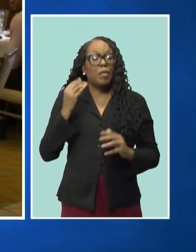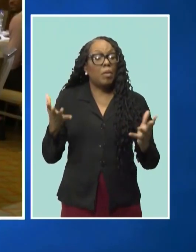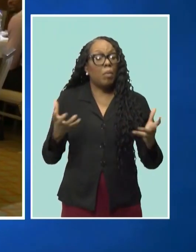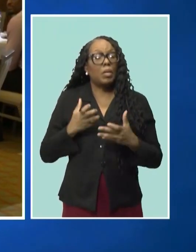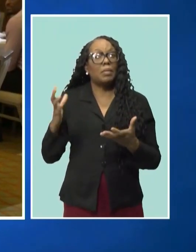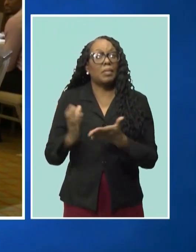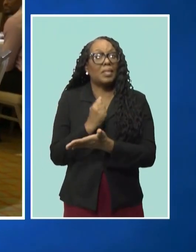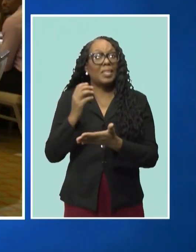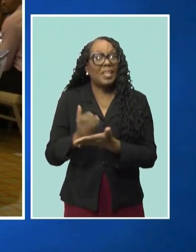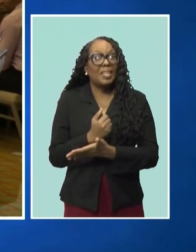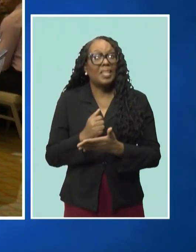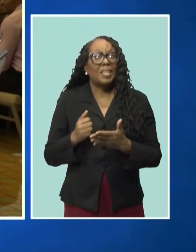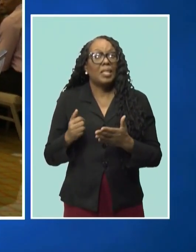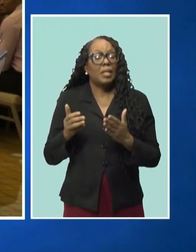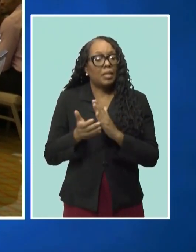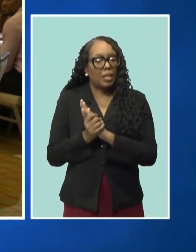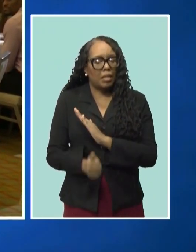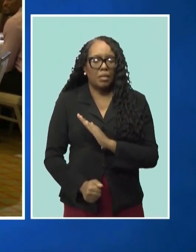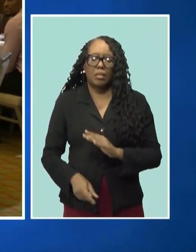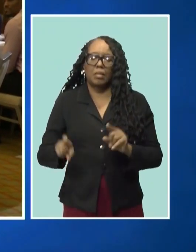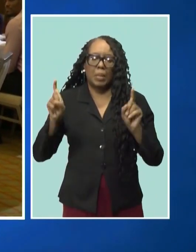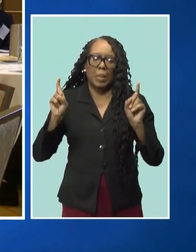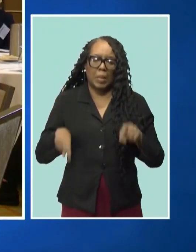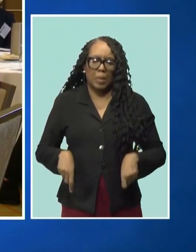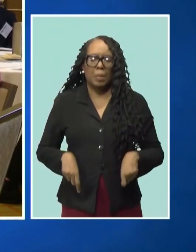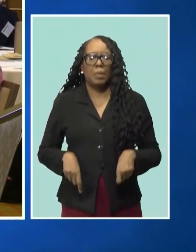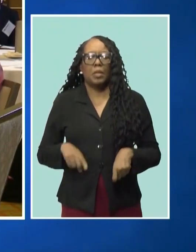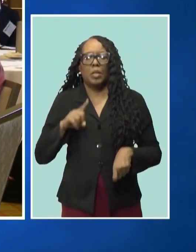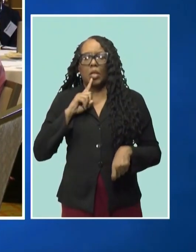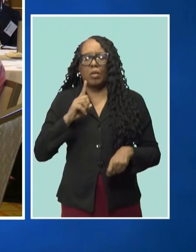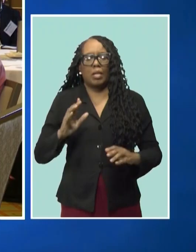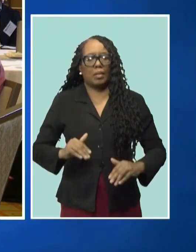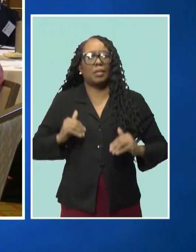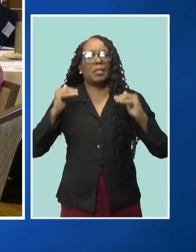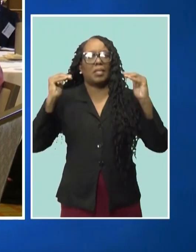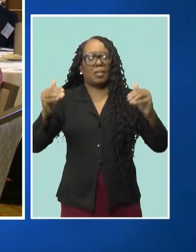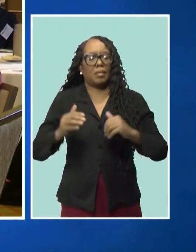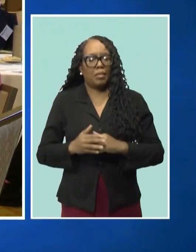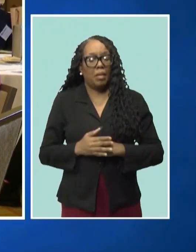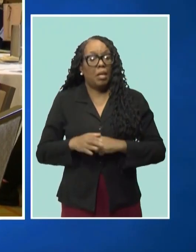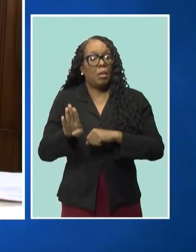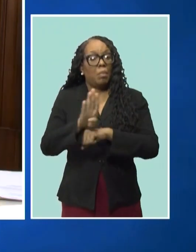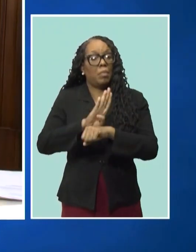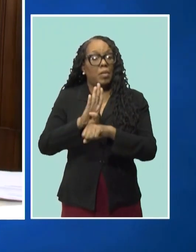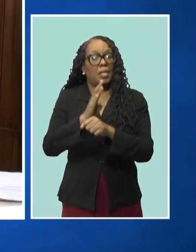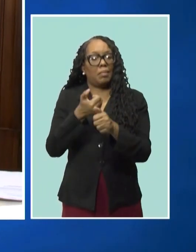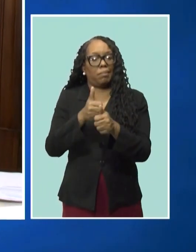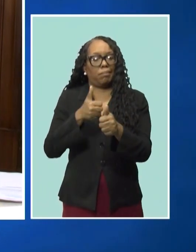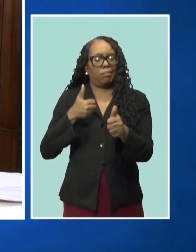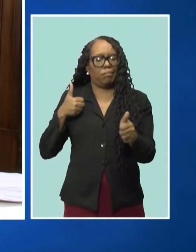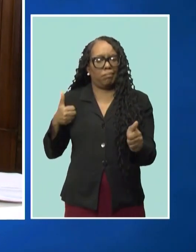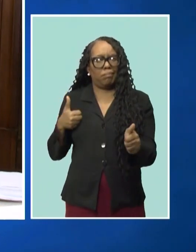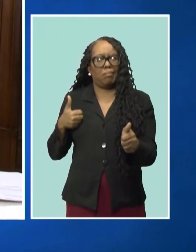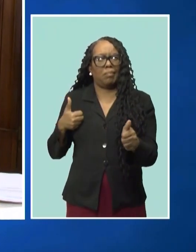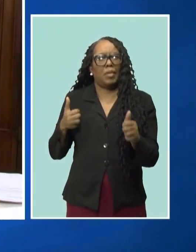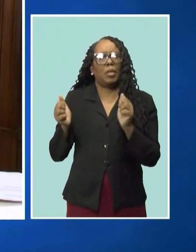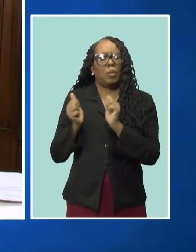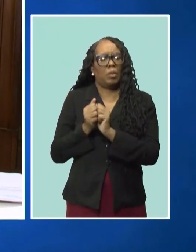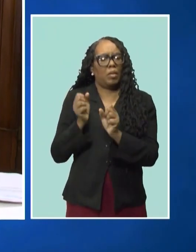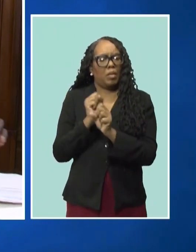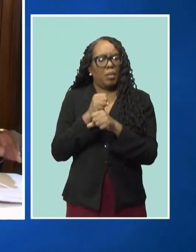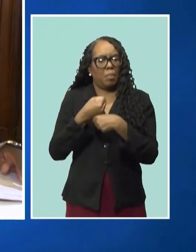compete. The Sports Barbados CEO also reveals Barbados is lagging behind other countries with regards to its